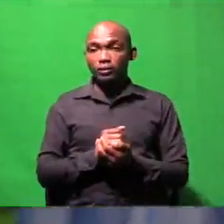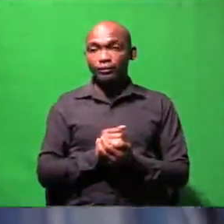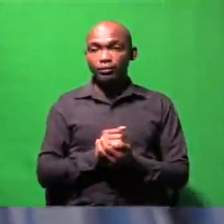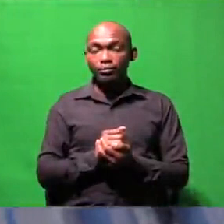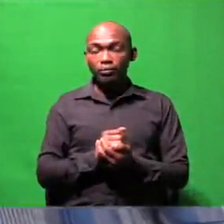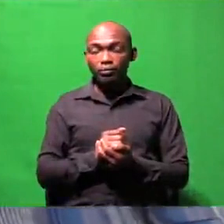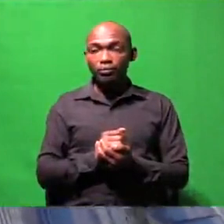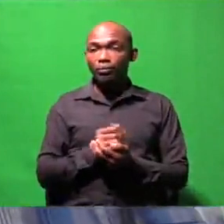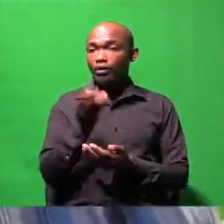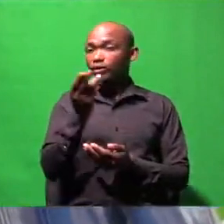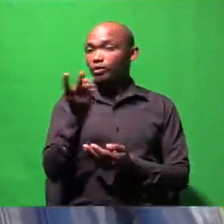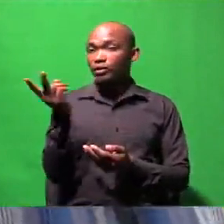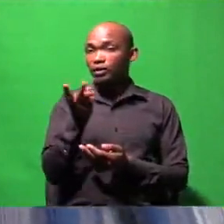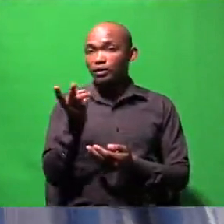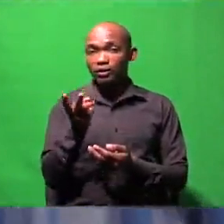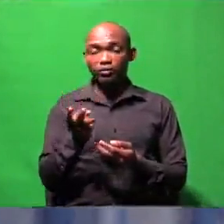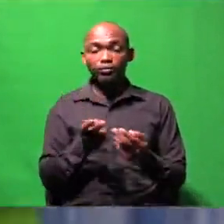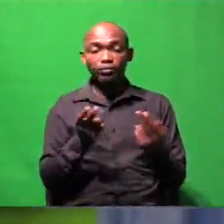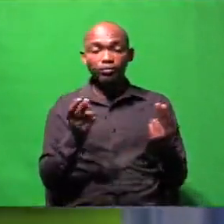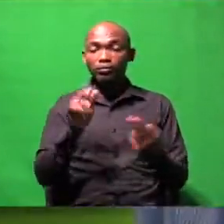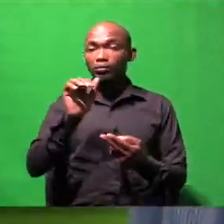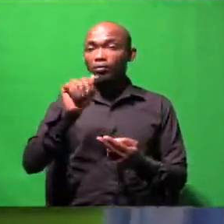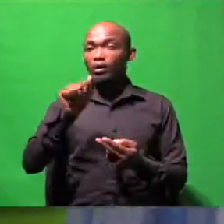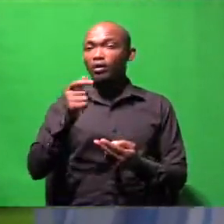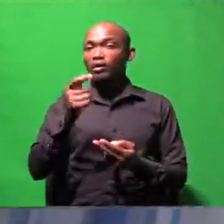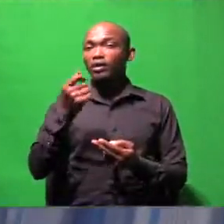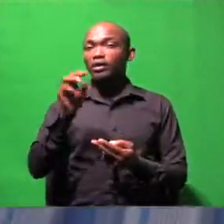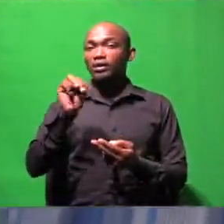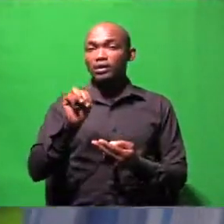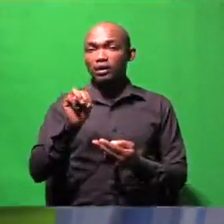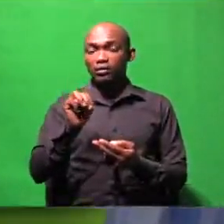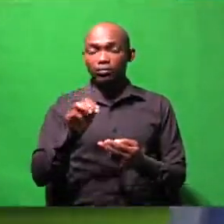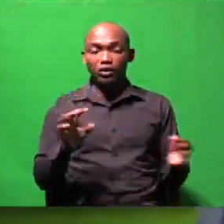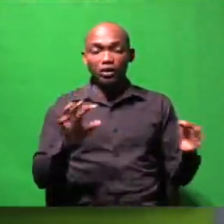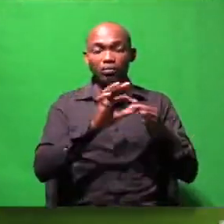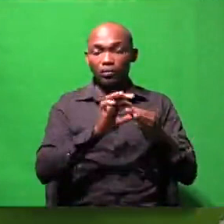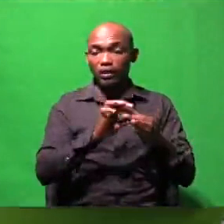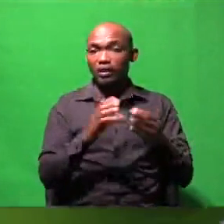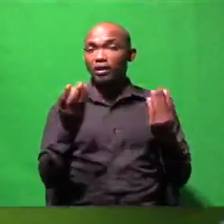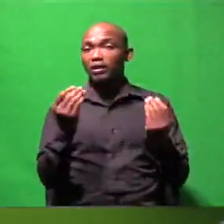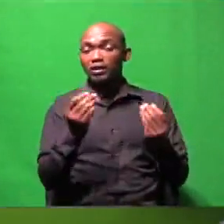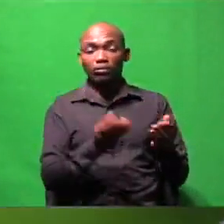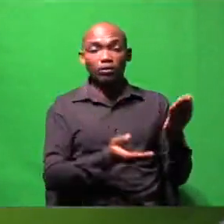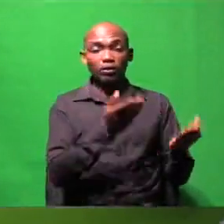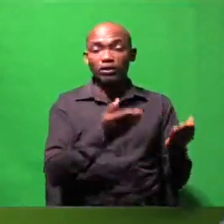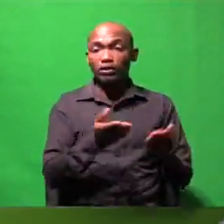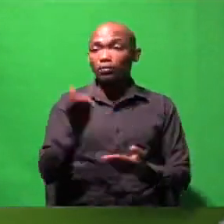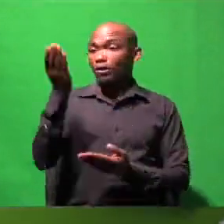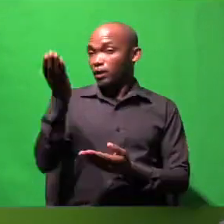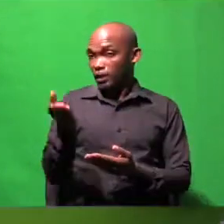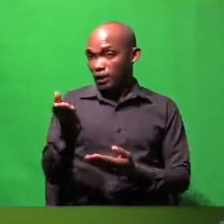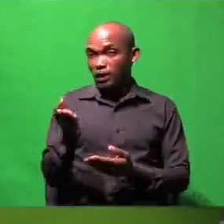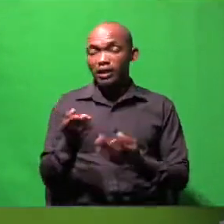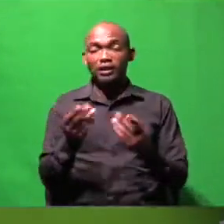said atom of different elements may combine in a simple ratio. Here, in any ratio to